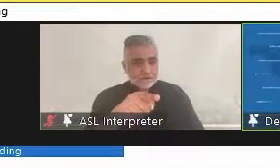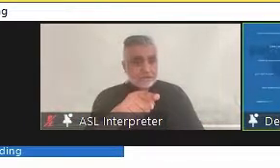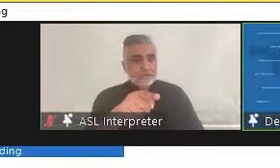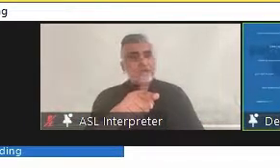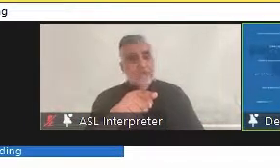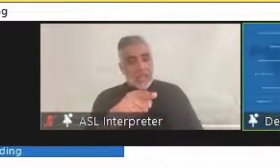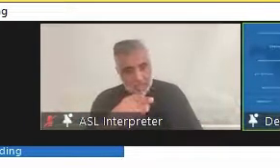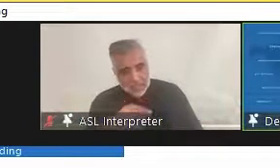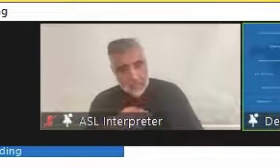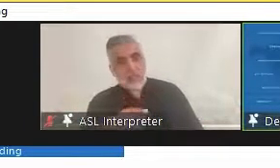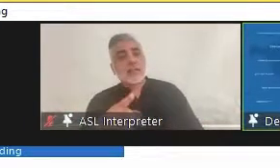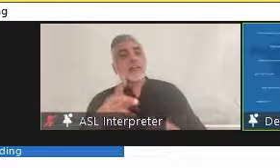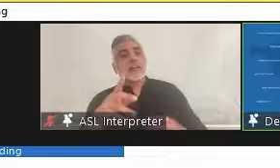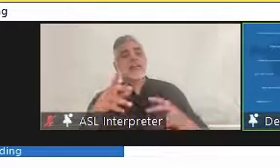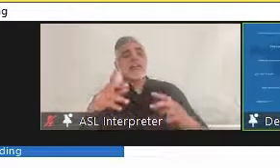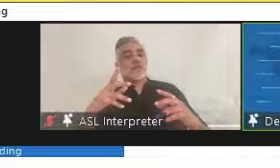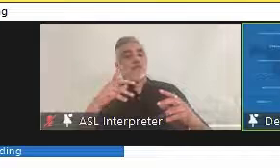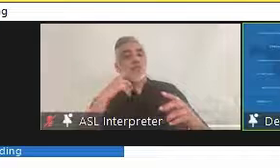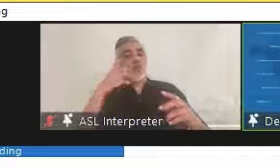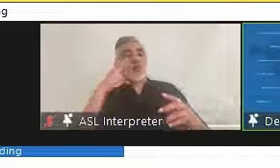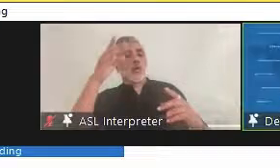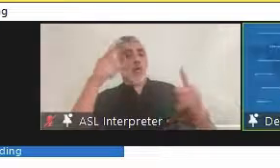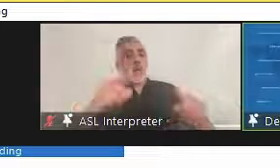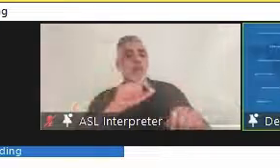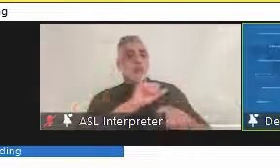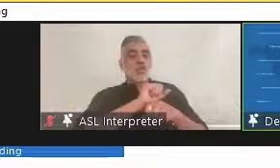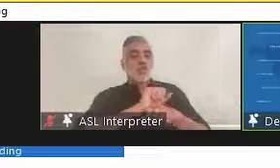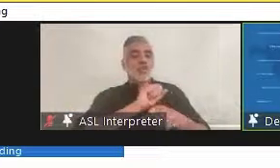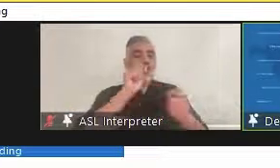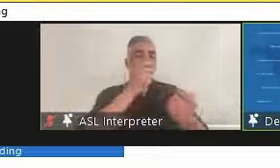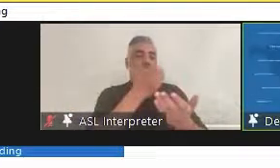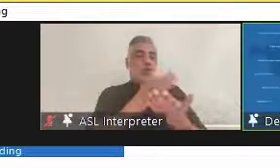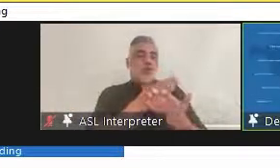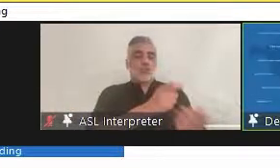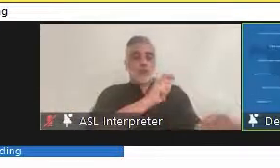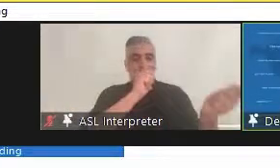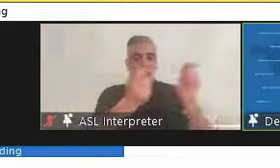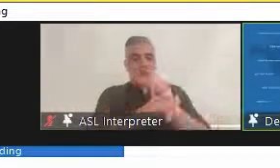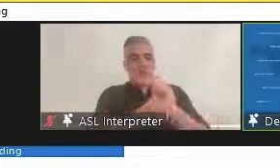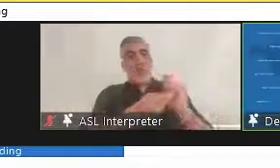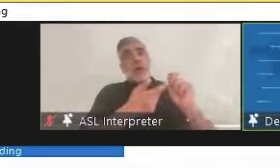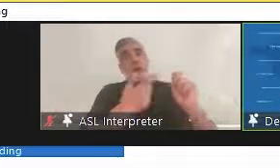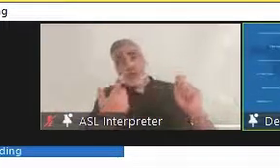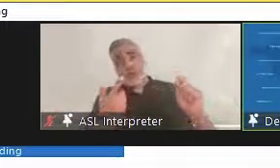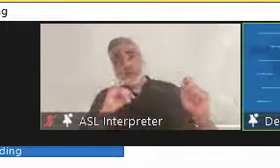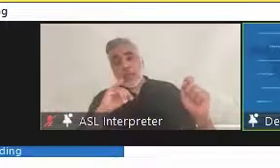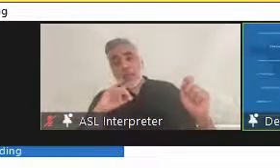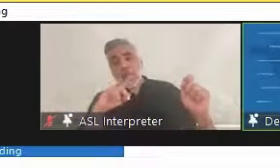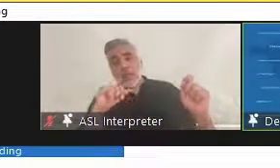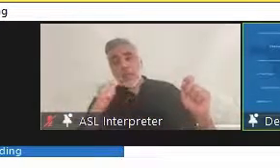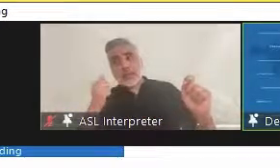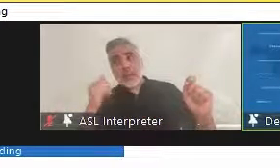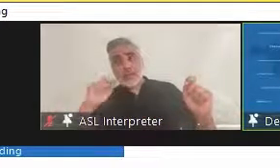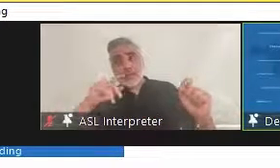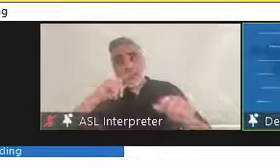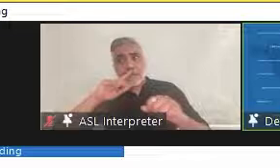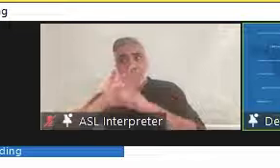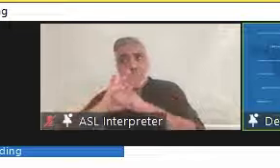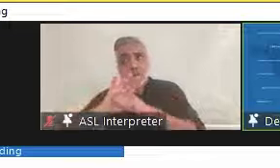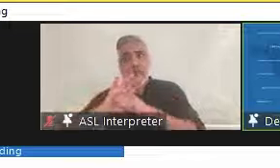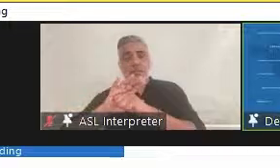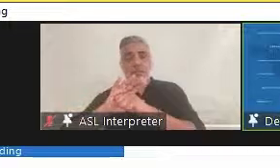for the remarks still to come, in jobs and economic transformation, again, because of the IDA 19 commitments on